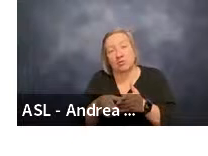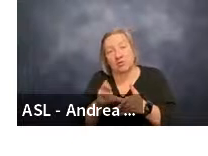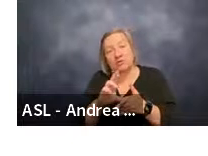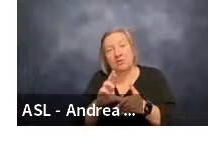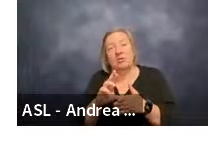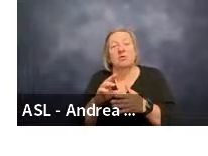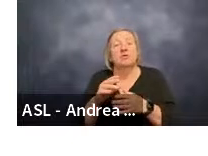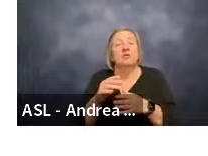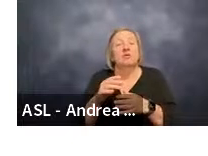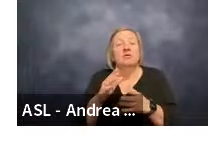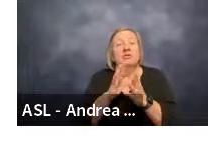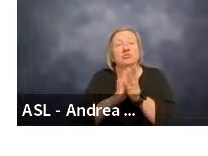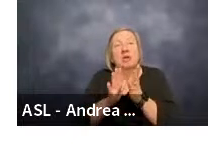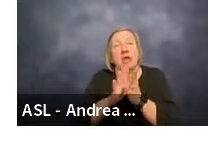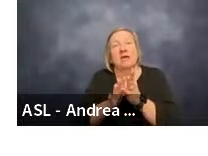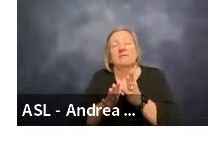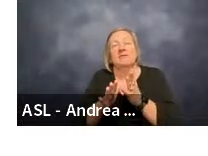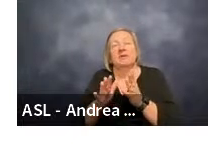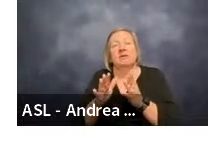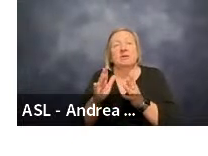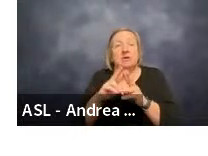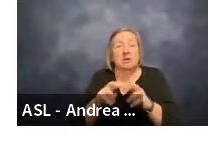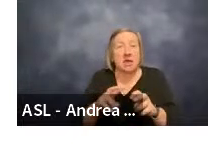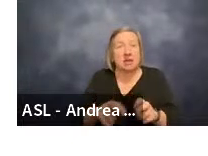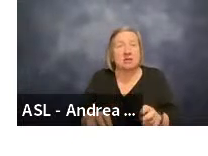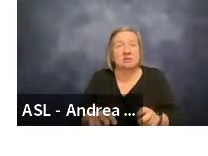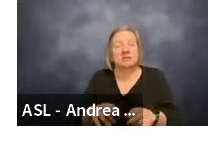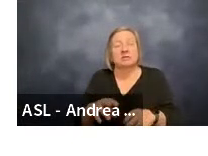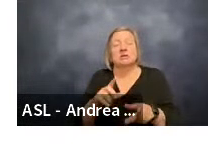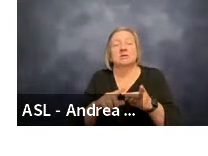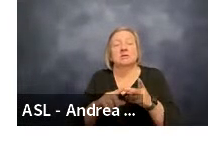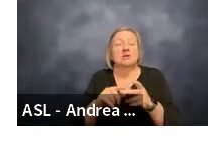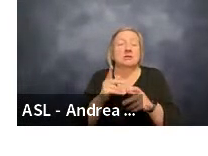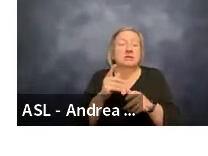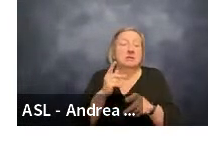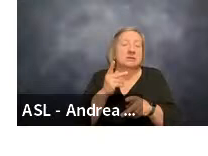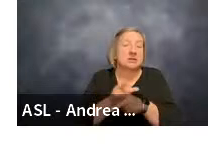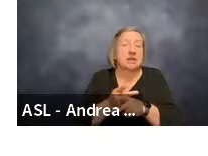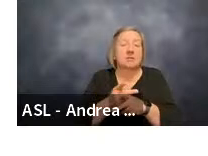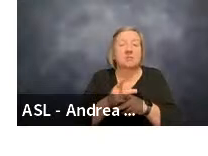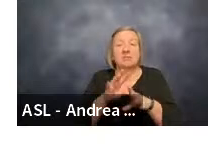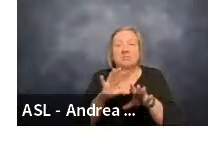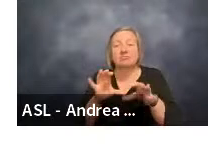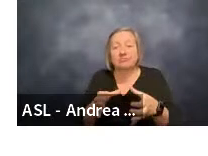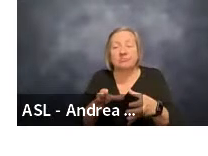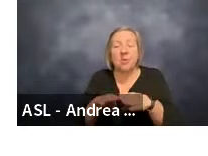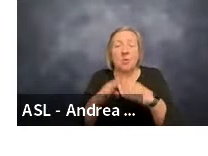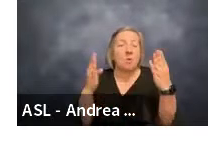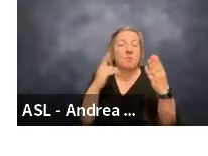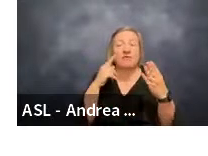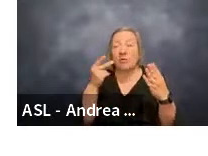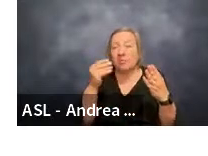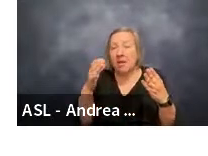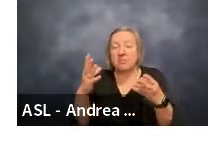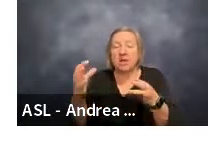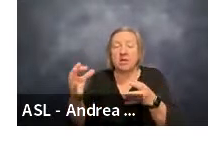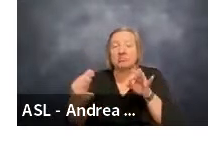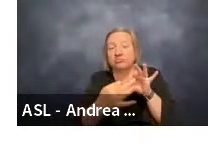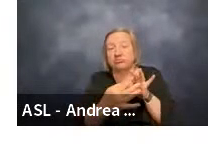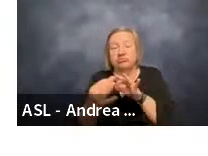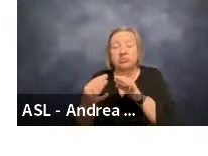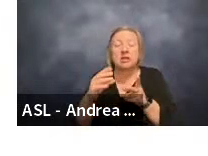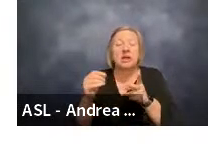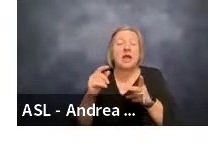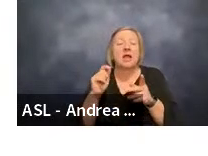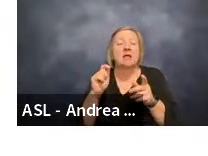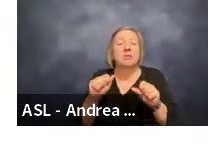revenue analysis, to be there to maintain a forum for public engagement, and to ultimately recommend potential changes to toll